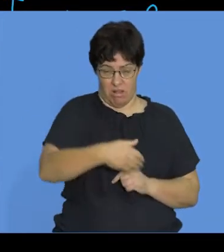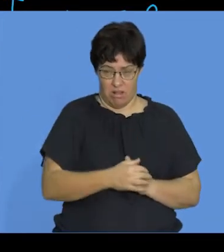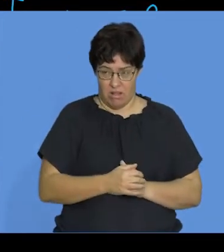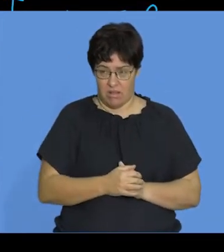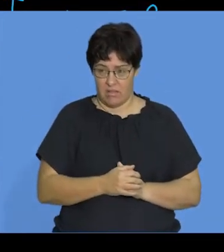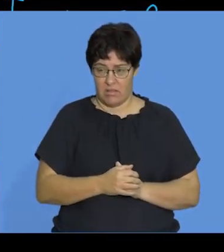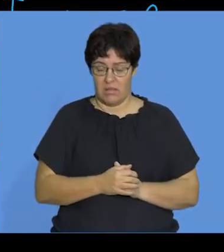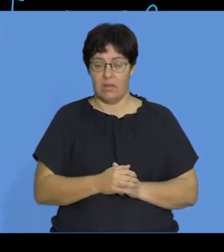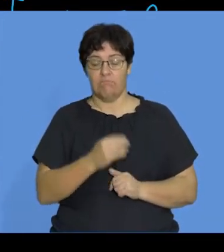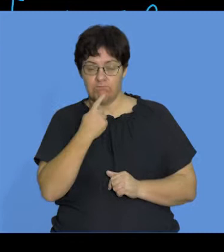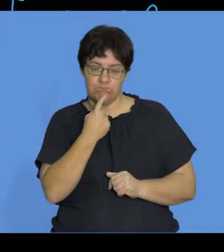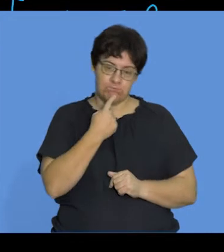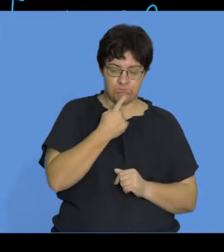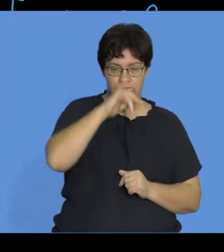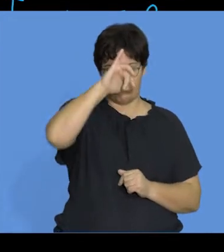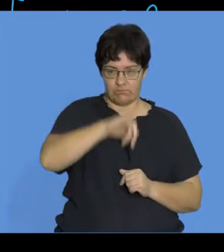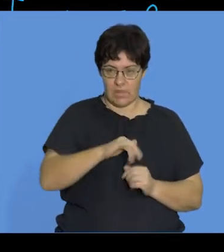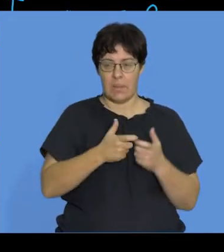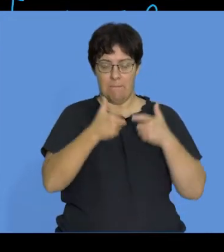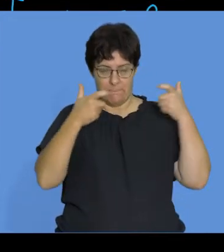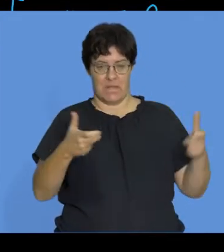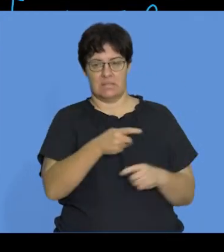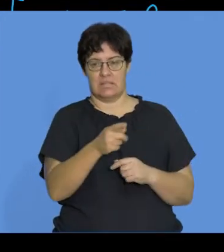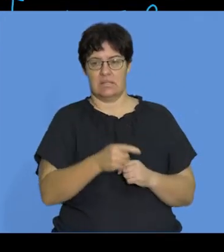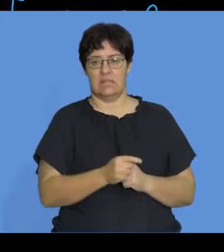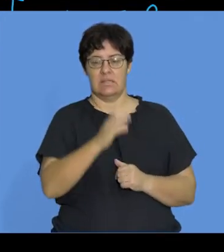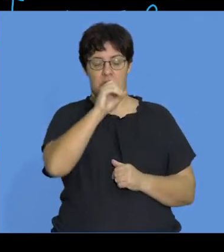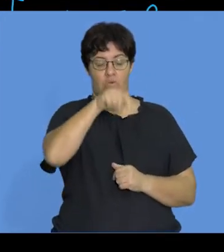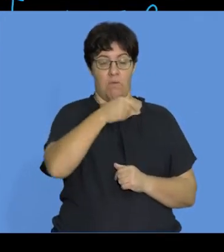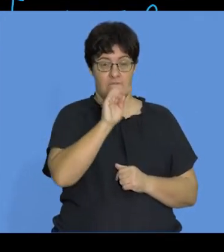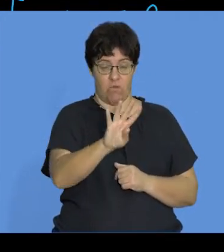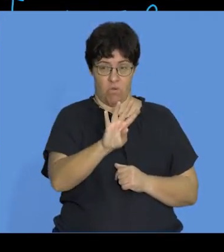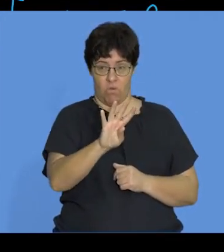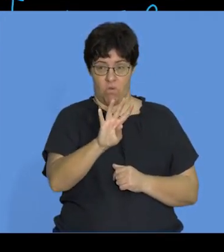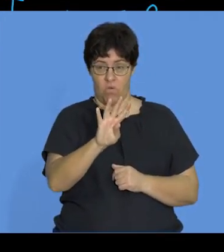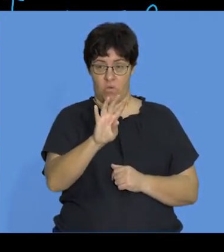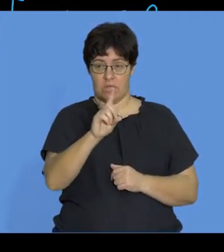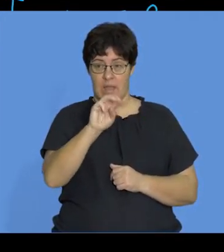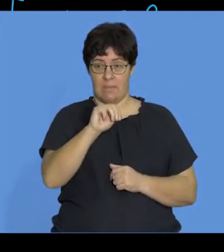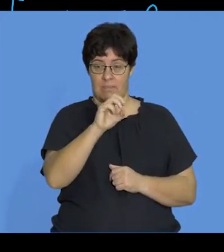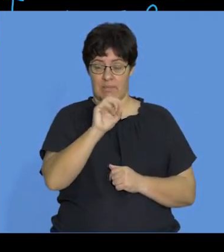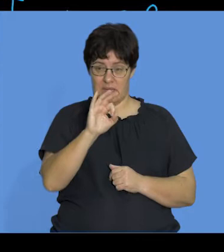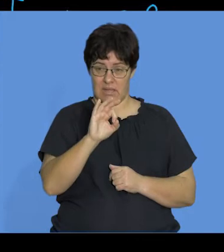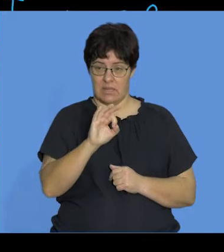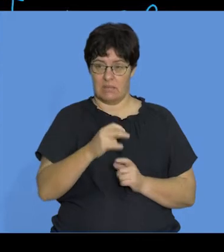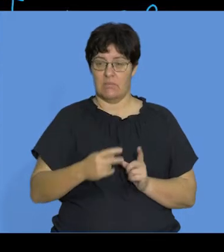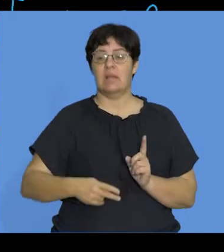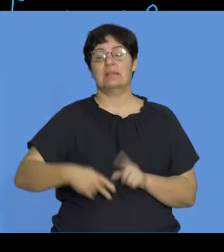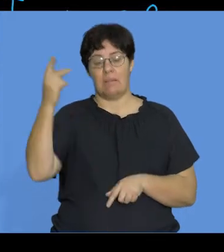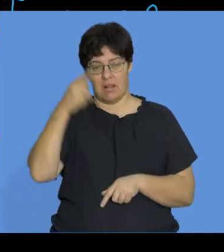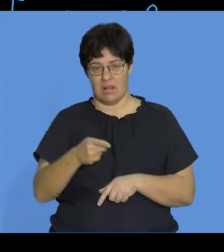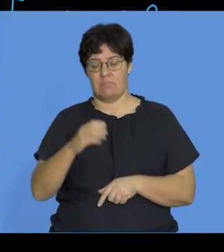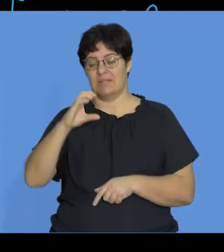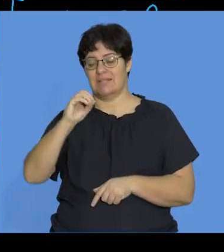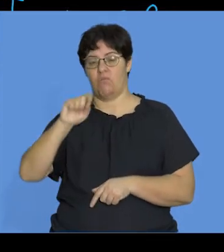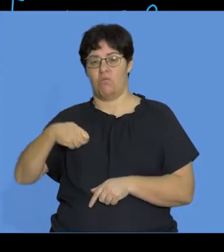need the one that will have, the greatest. So 0.4, if it dissociates, it will give us double